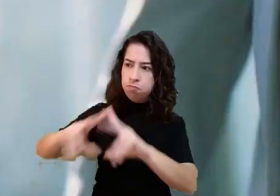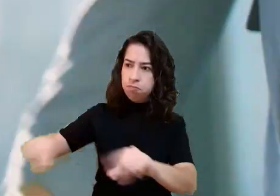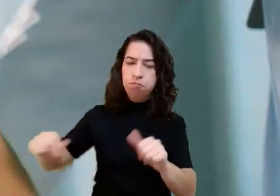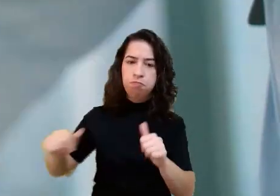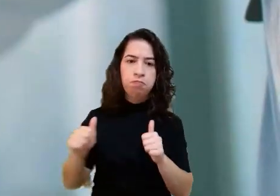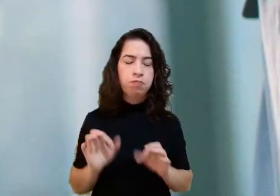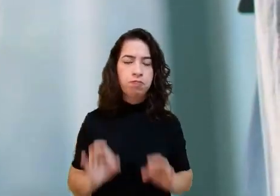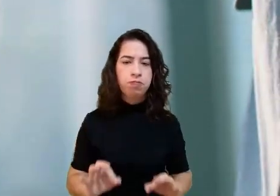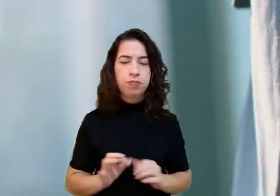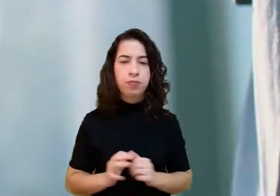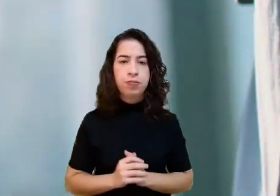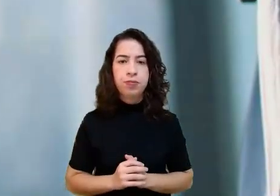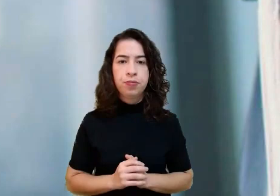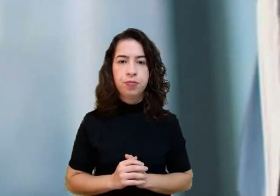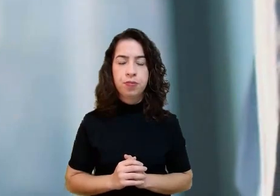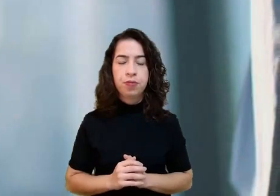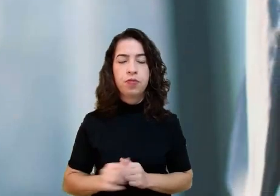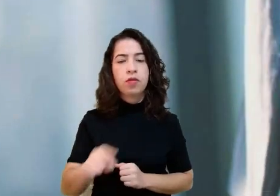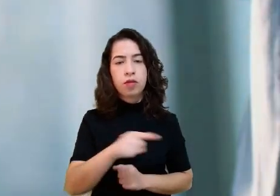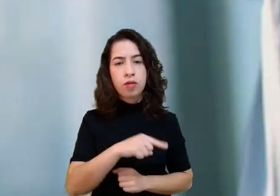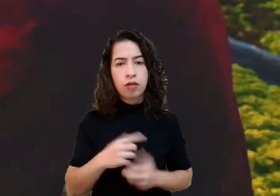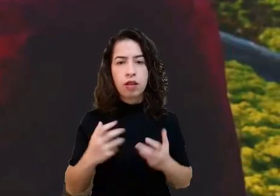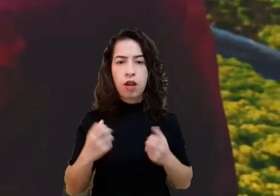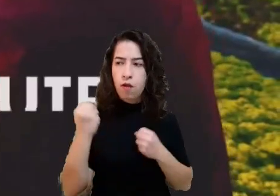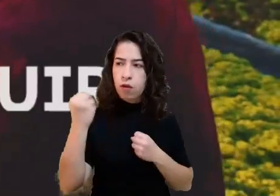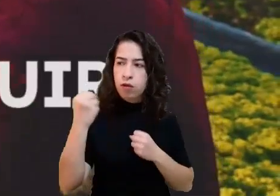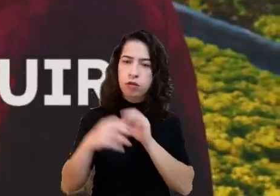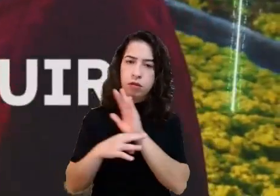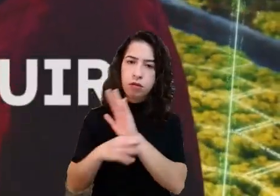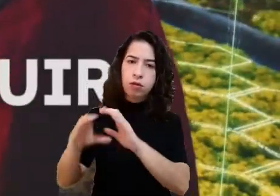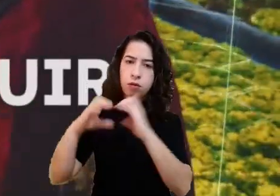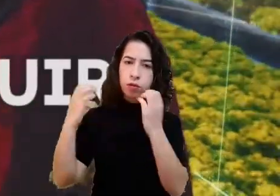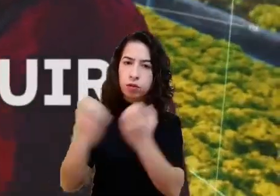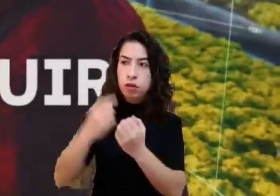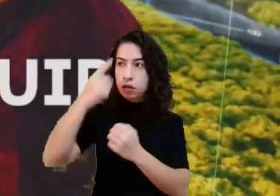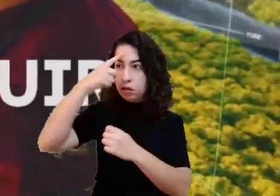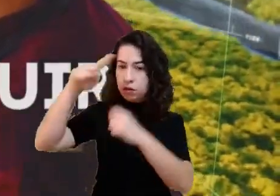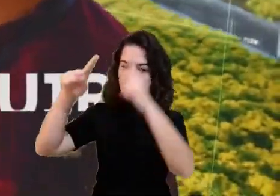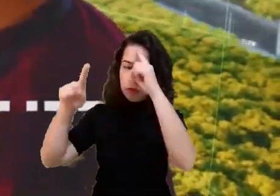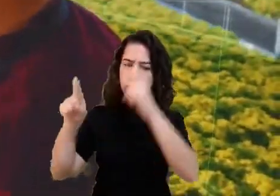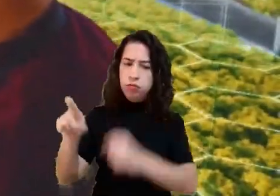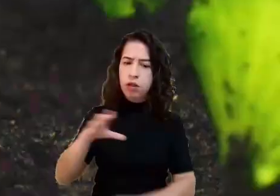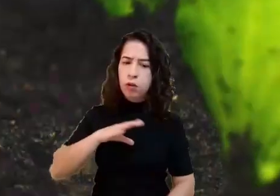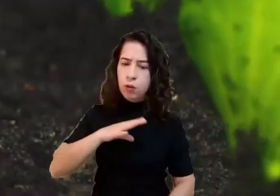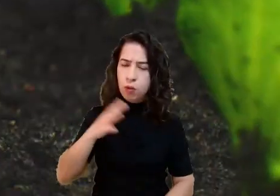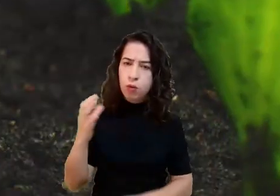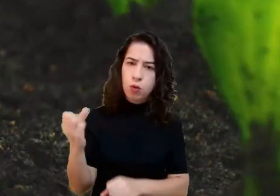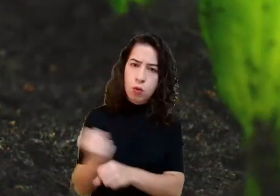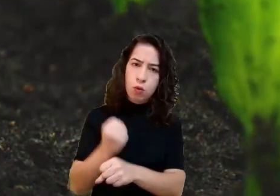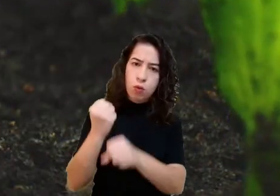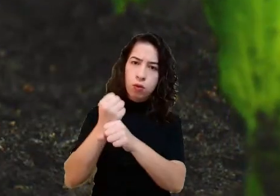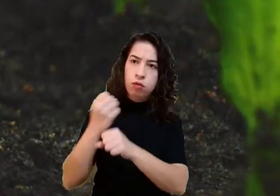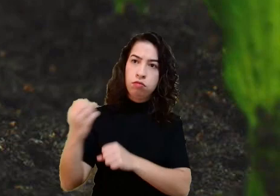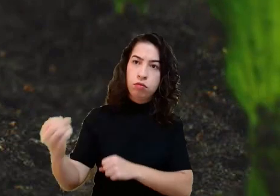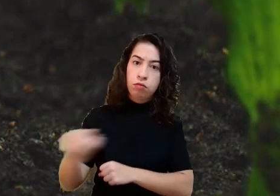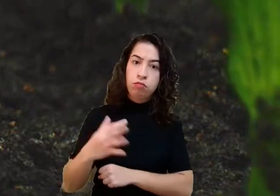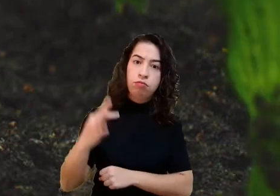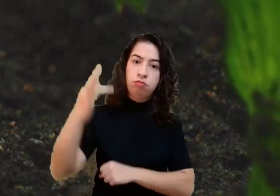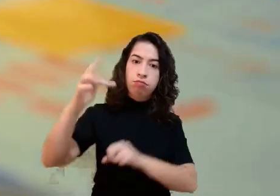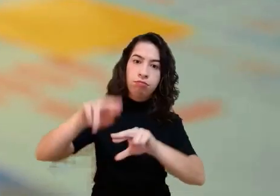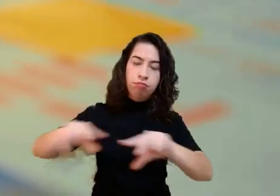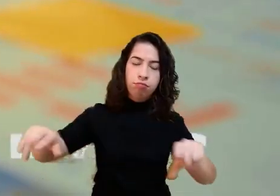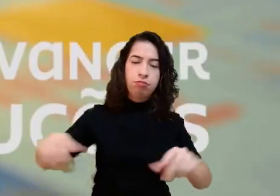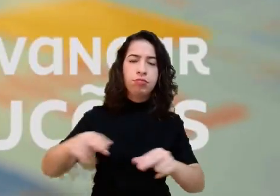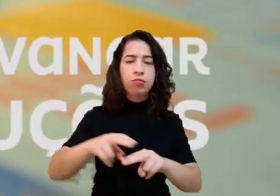deep tech. We want to strengthen the community of innovators that are brave enough to build this new future. That's why